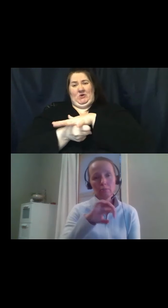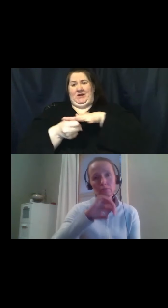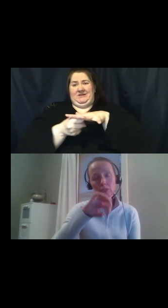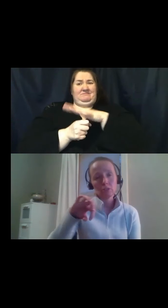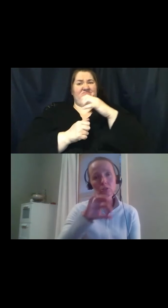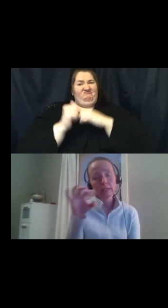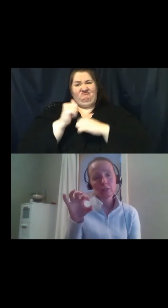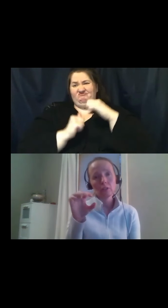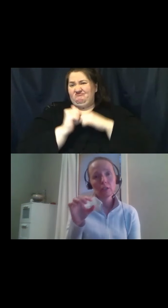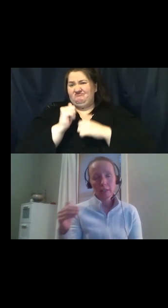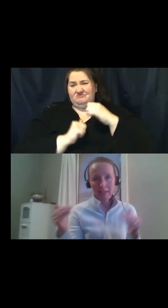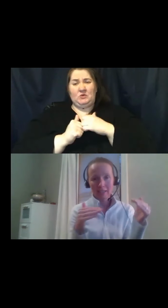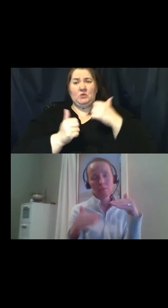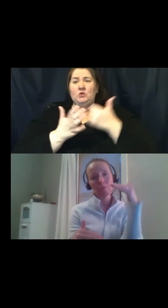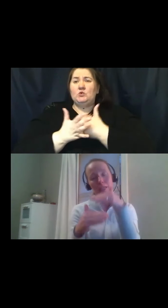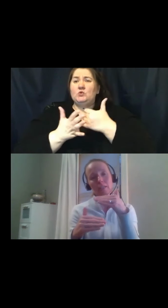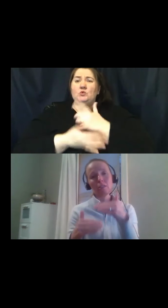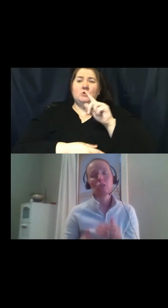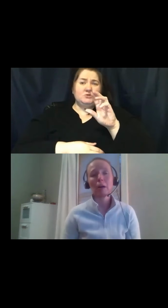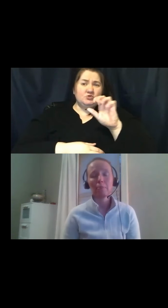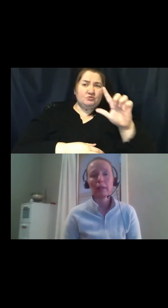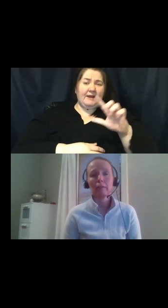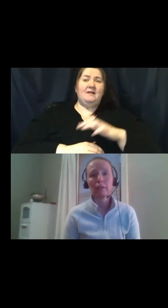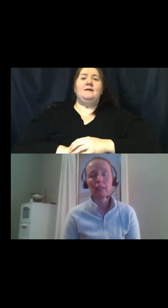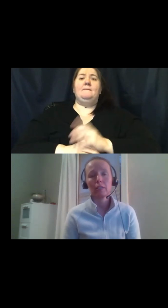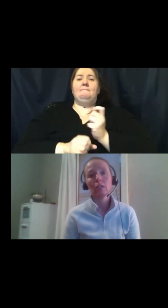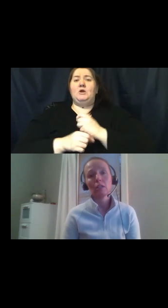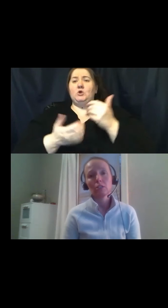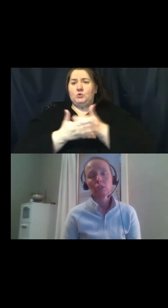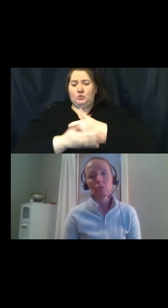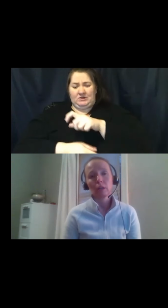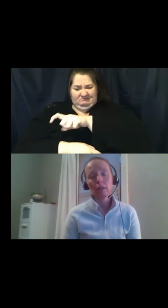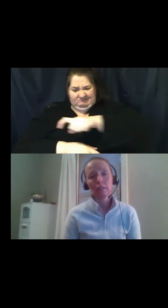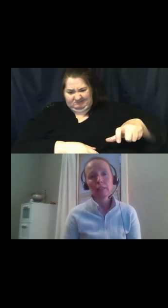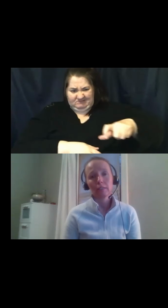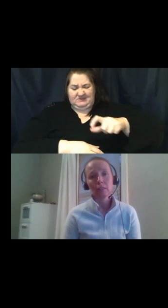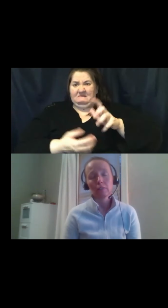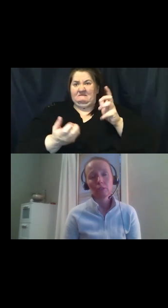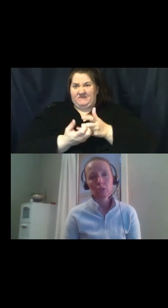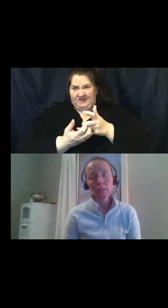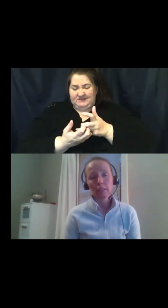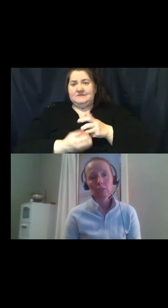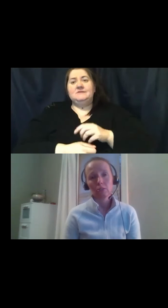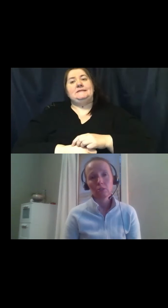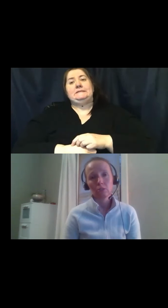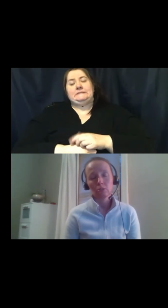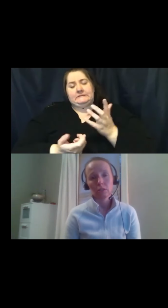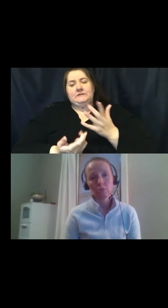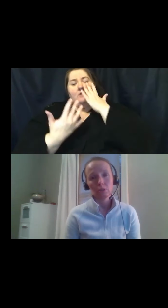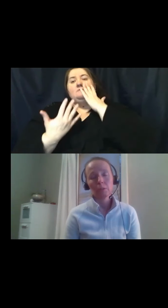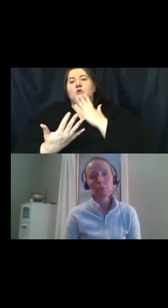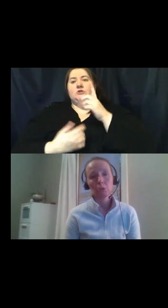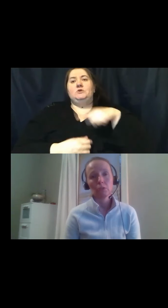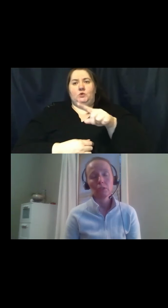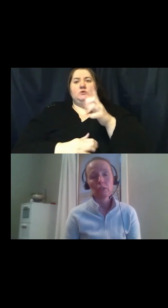constructing the new trail and making the new pipeline fit in. So yes, unfortunately, those